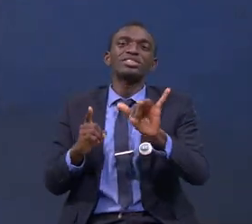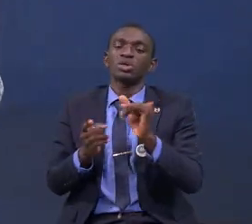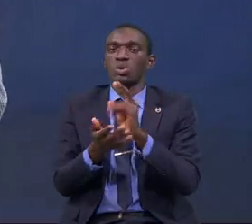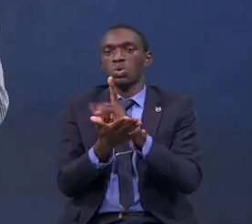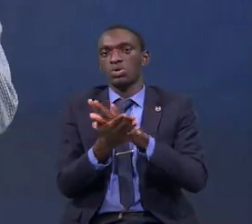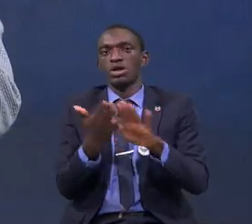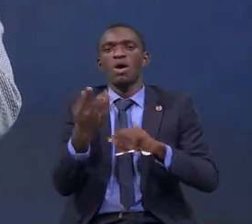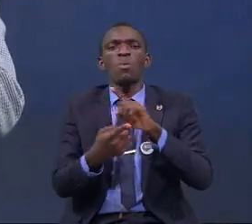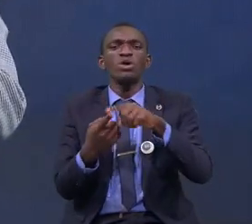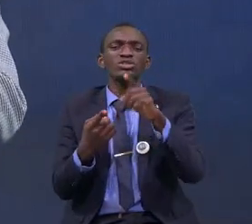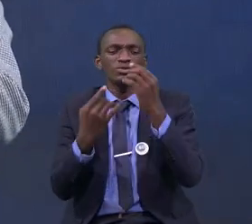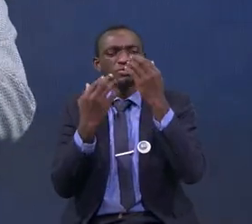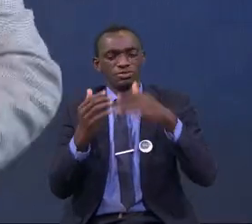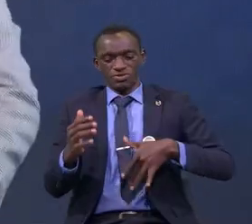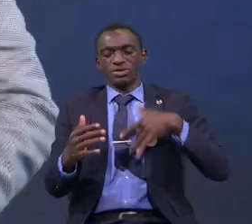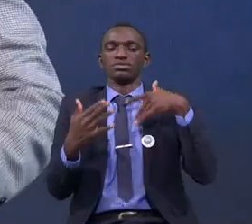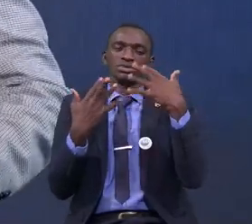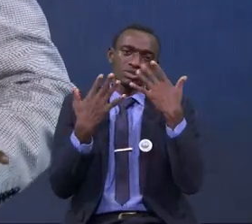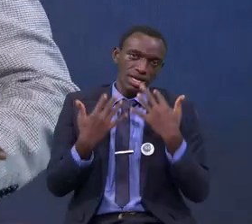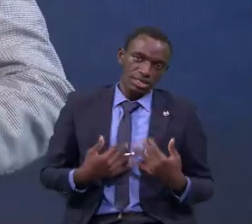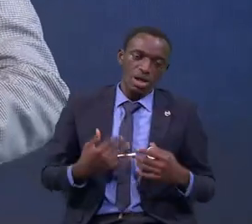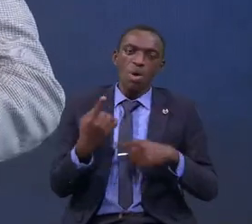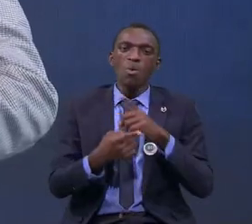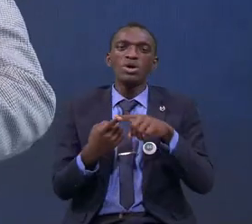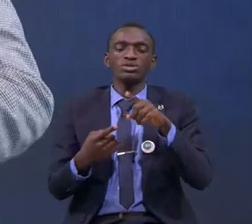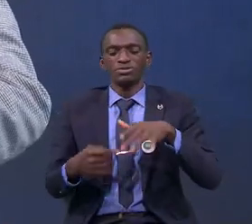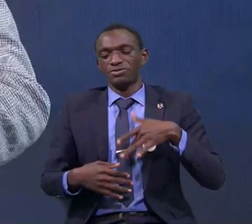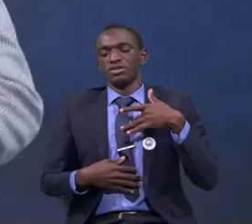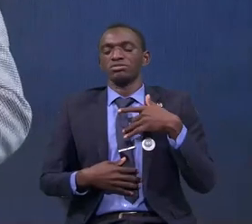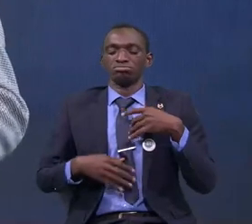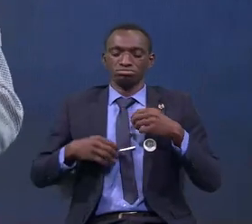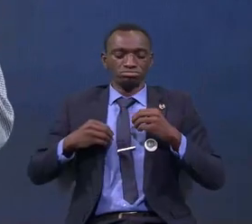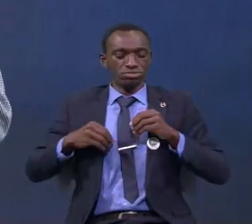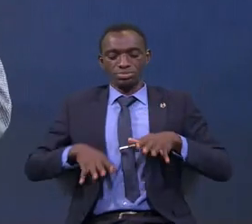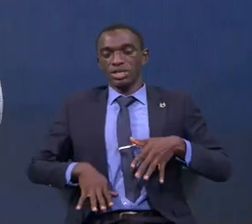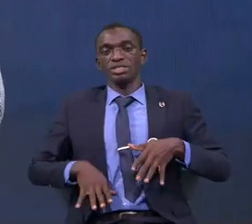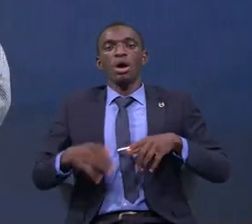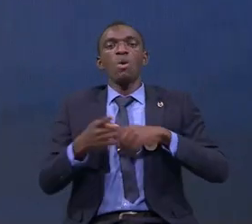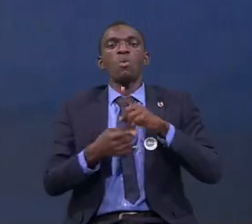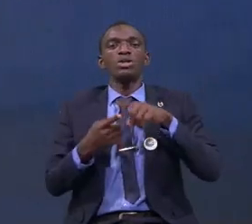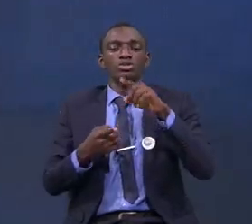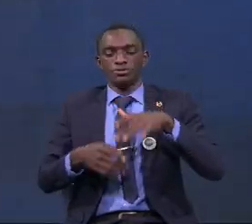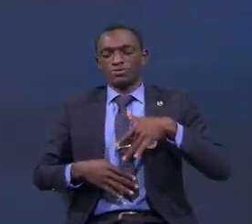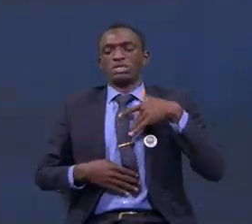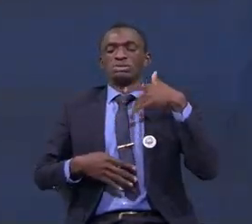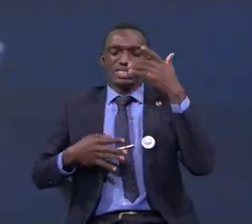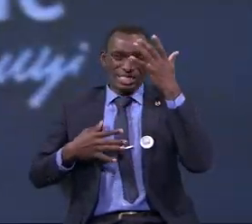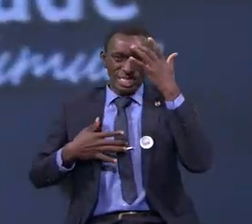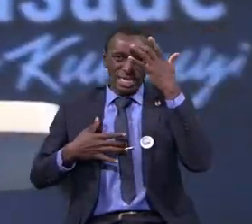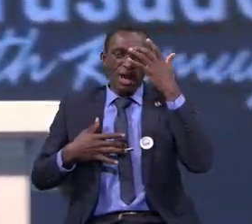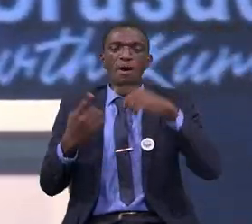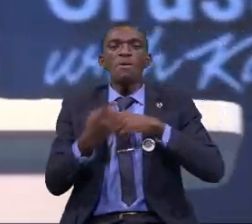feel sad, when you feel depressed, when you feel sick, when you